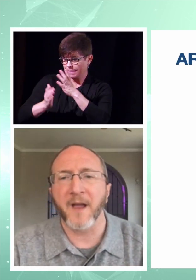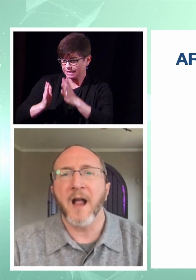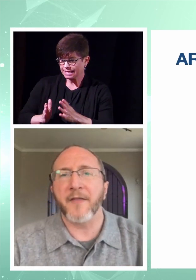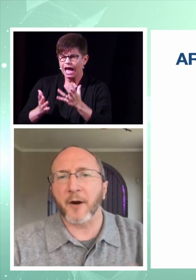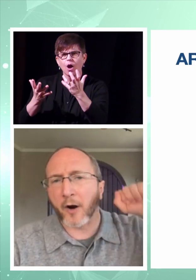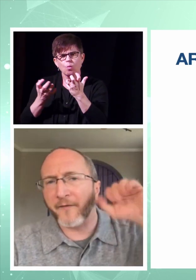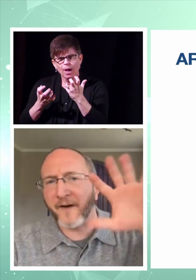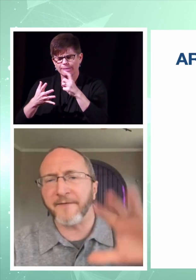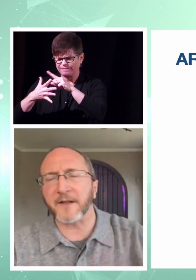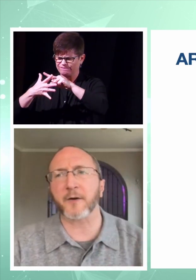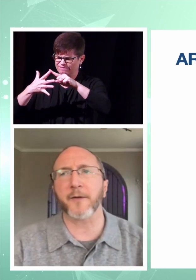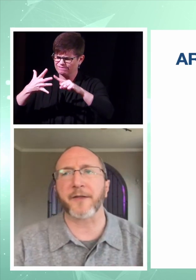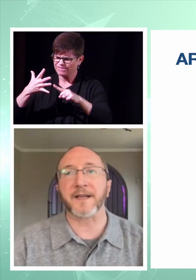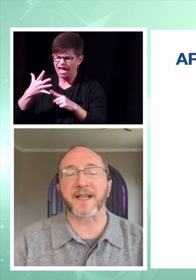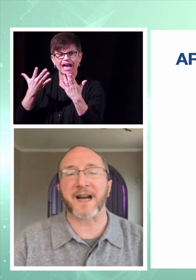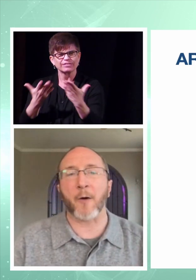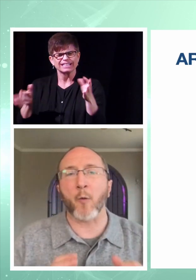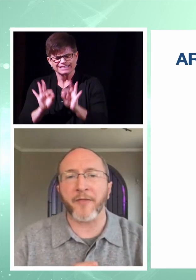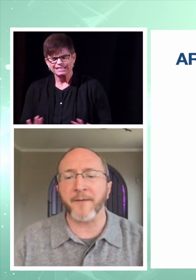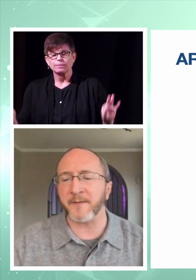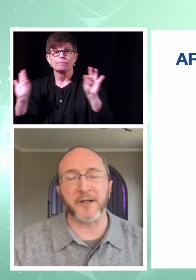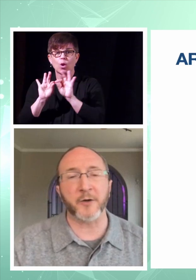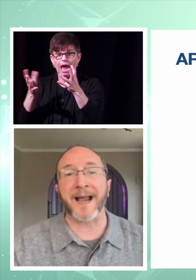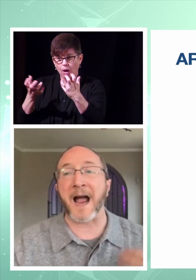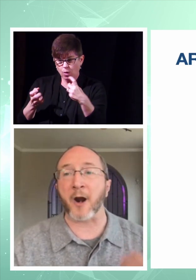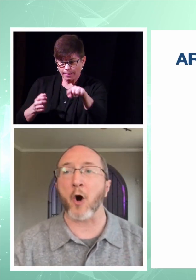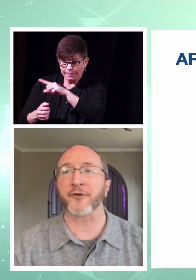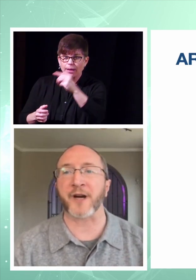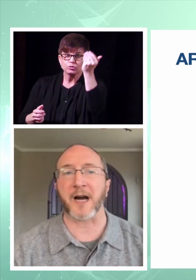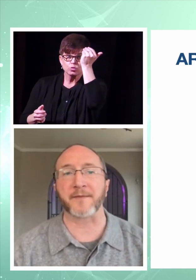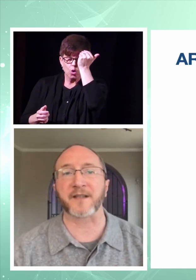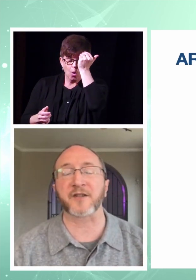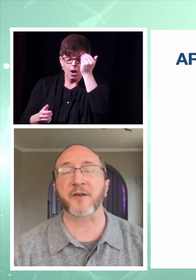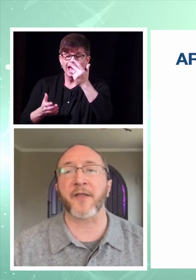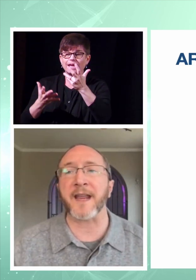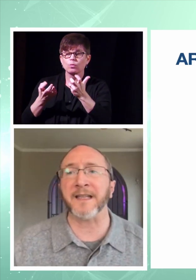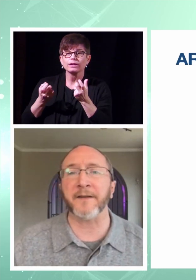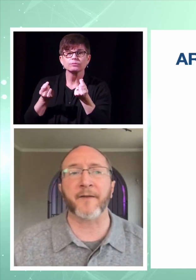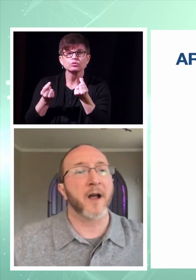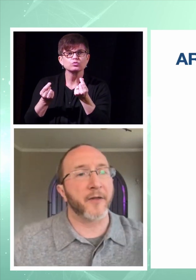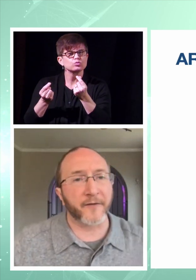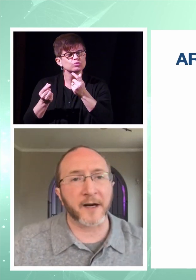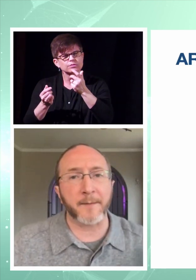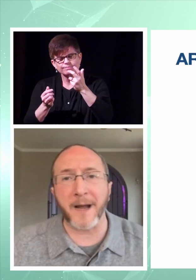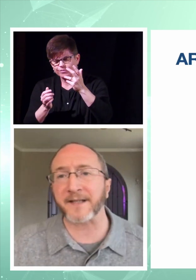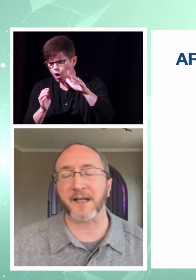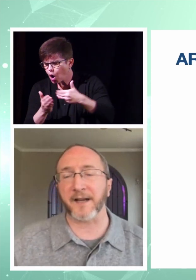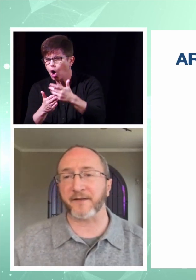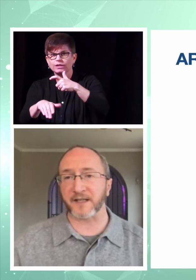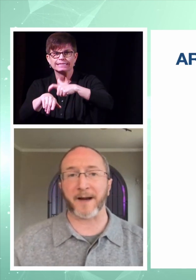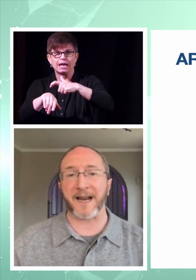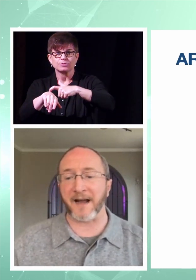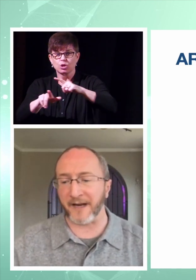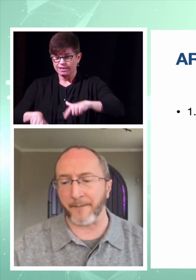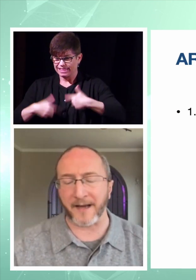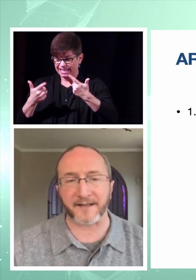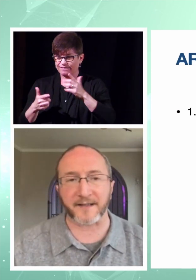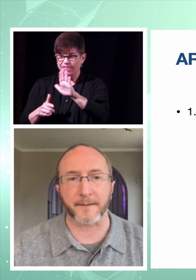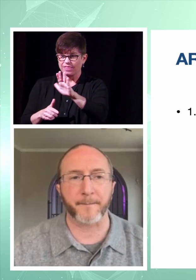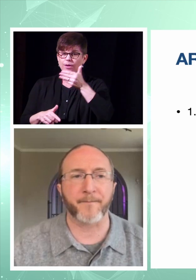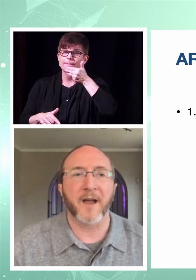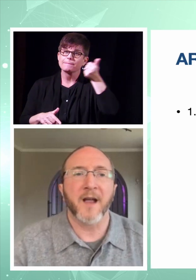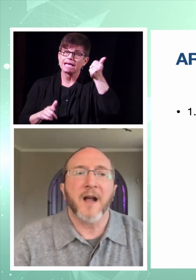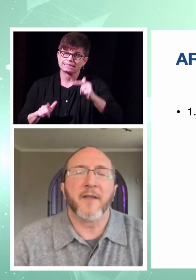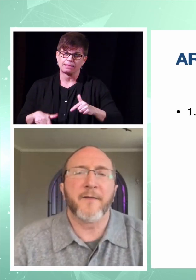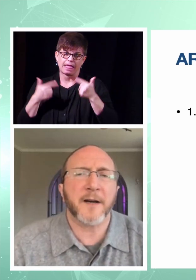MS. There are 5 clinical things that I want them to be doing at all times so that they can live their very best life despite having